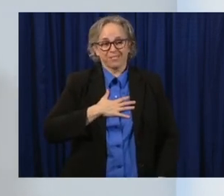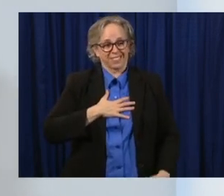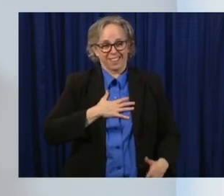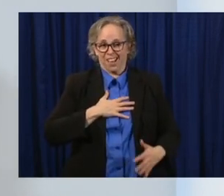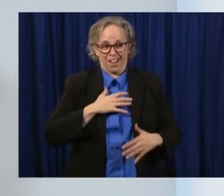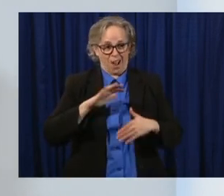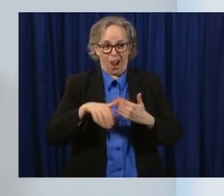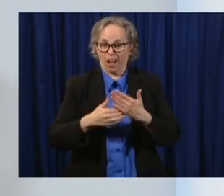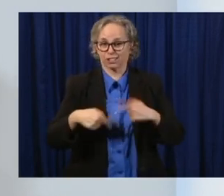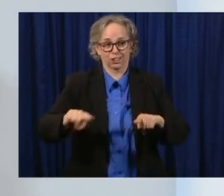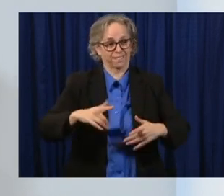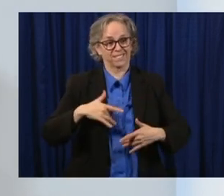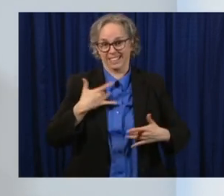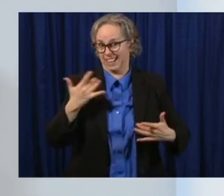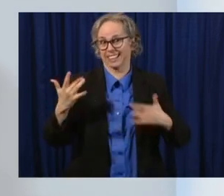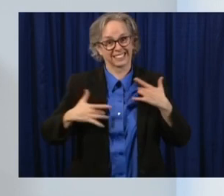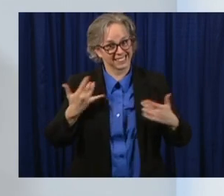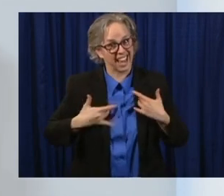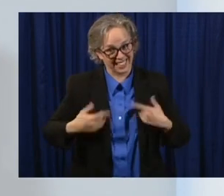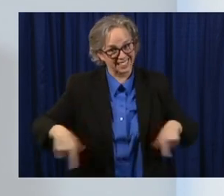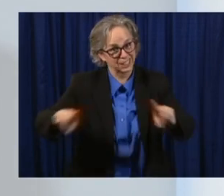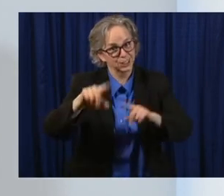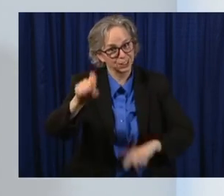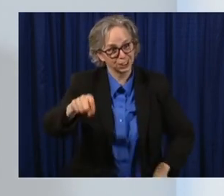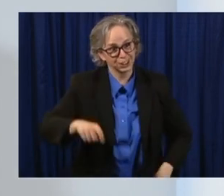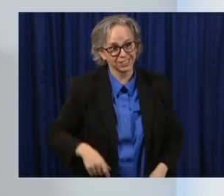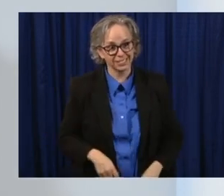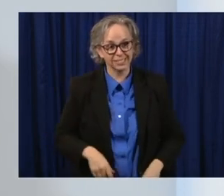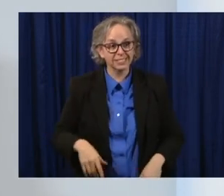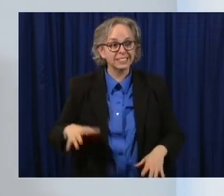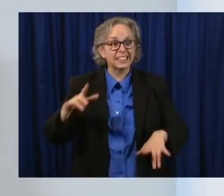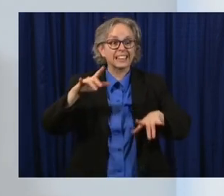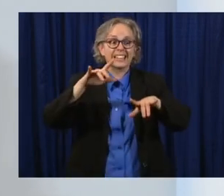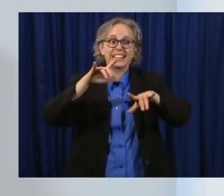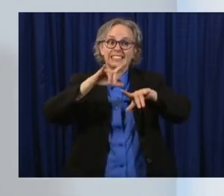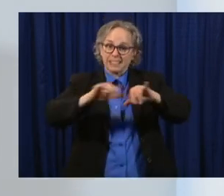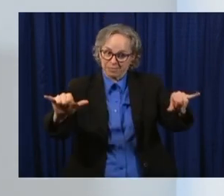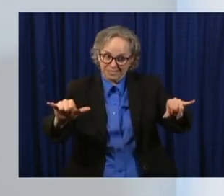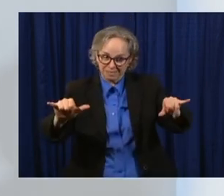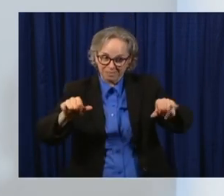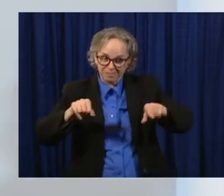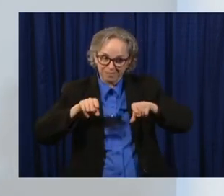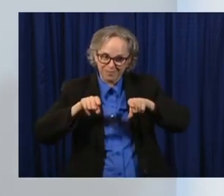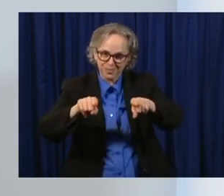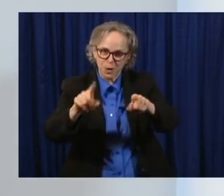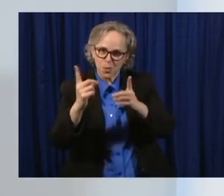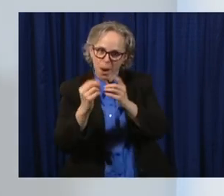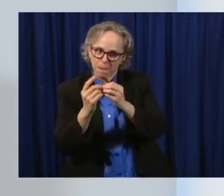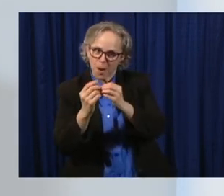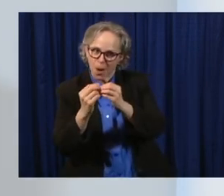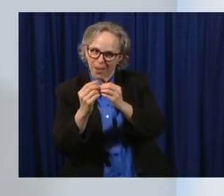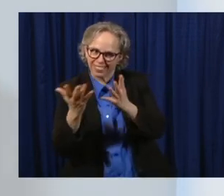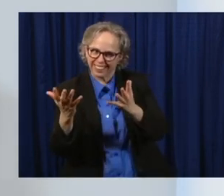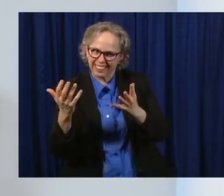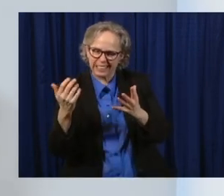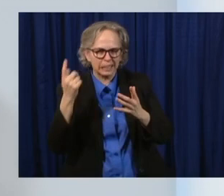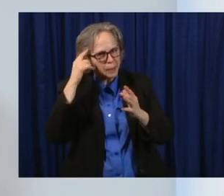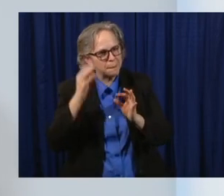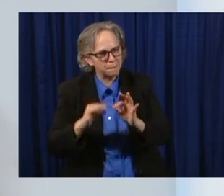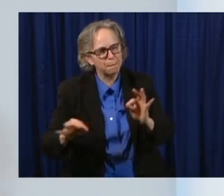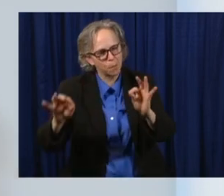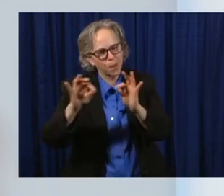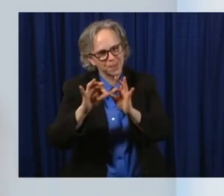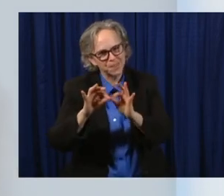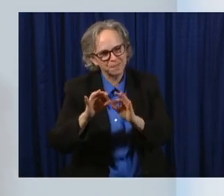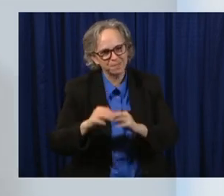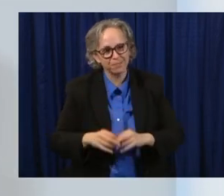about this news today. Additionally, I have one other thing that I think it's important to cover. I was on the